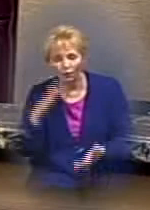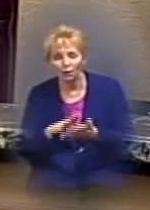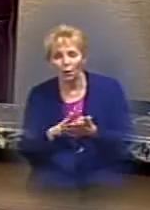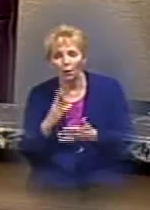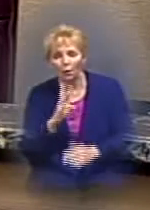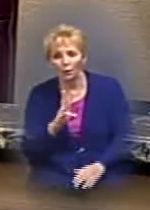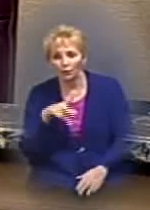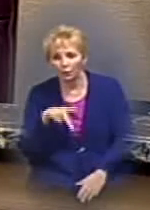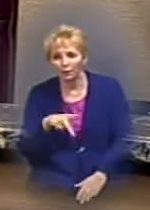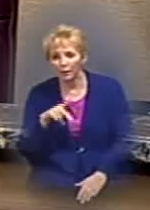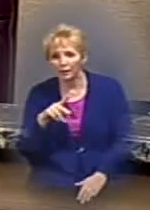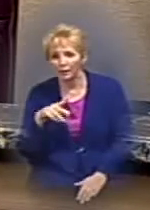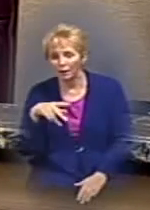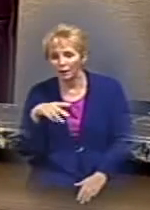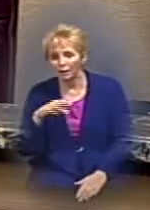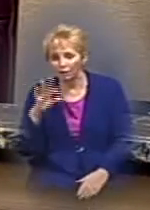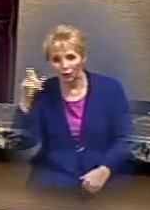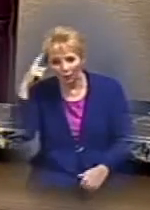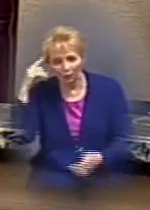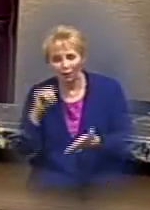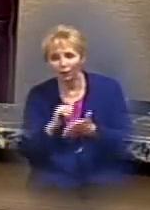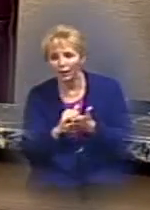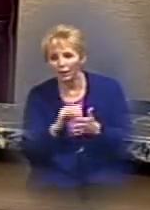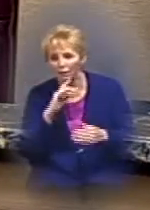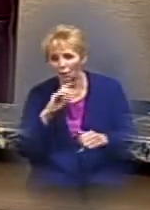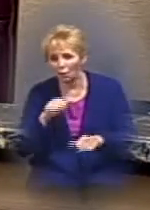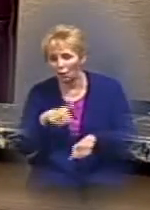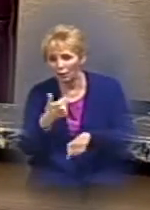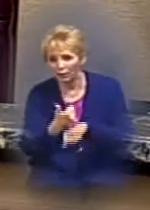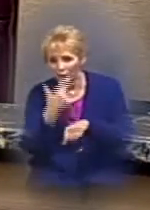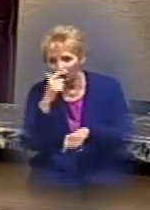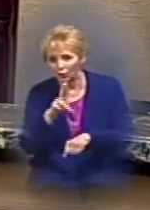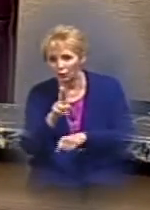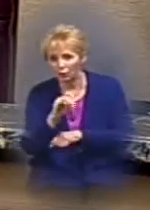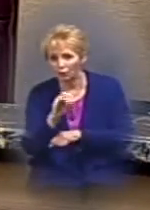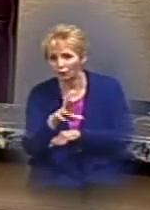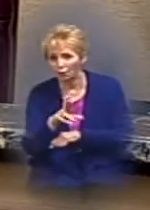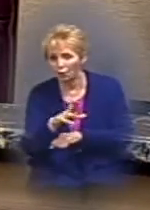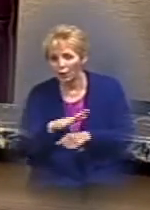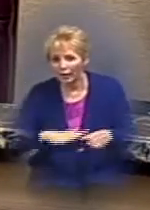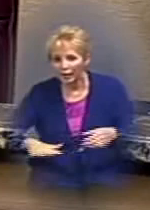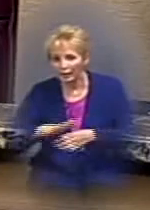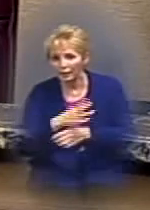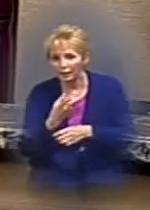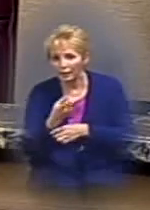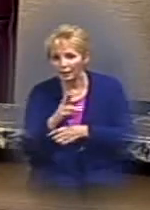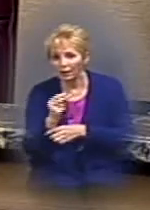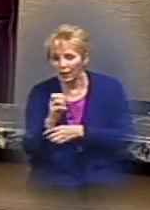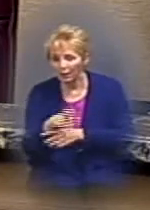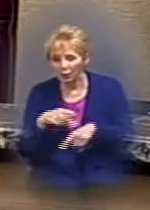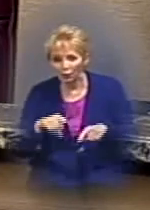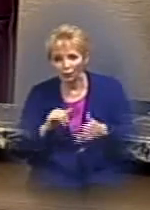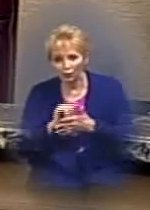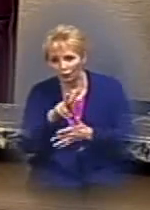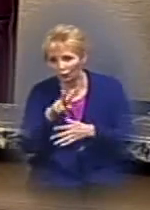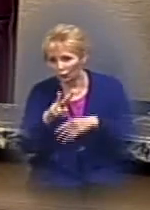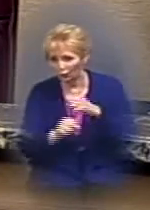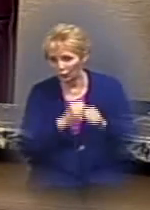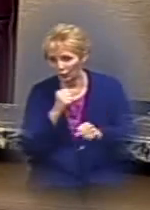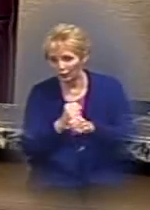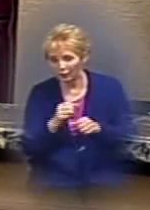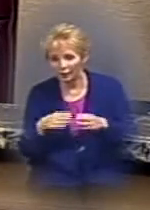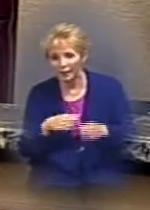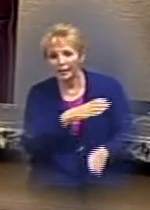Piedmont Council of Governments and the Regional Planning Organization for the Unifor area. And whereas Dr. Hamer, during his 32 years on the